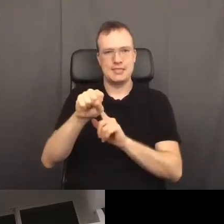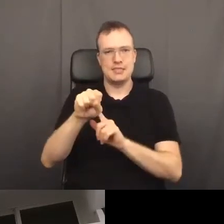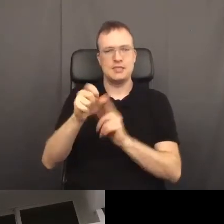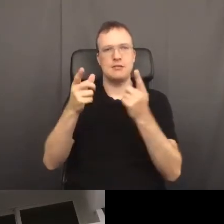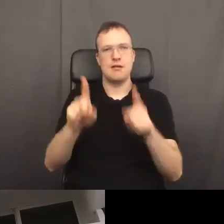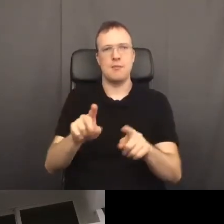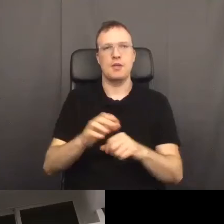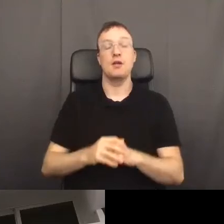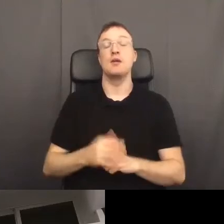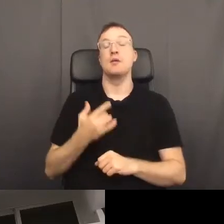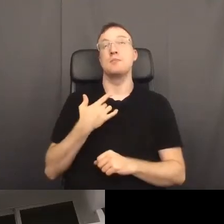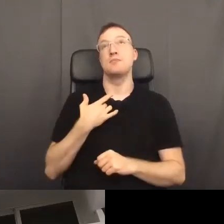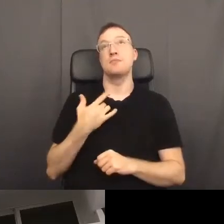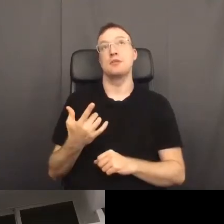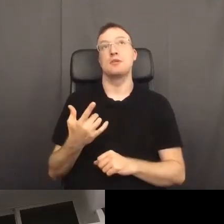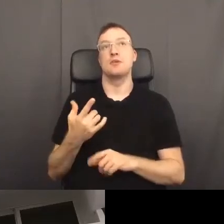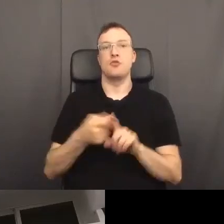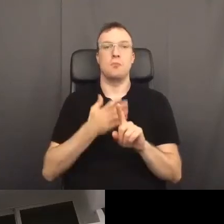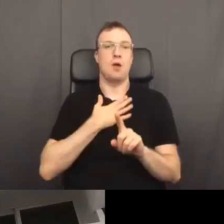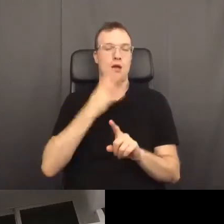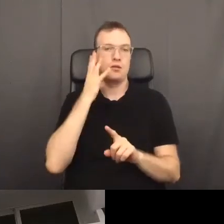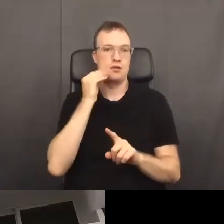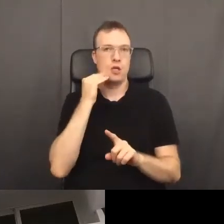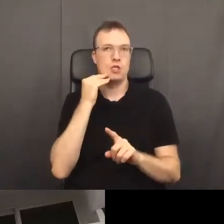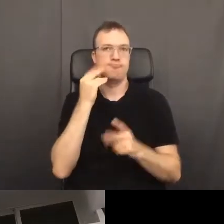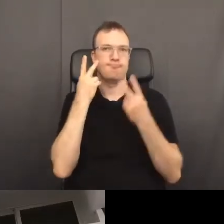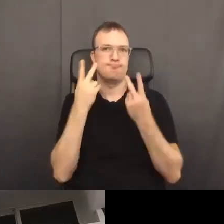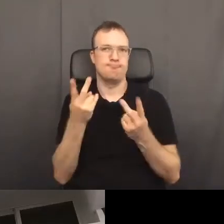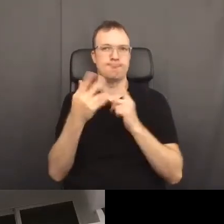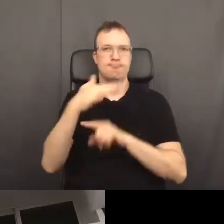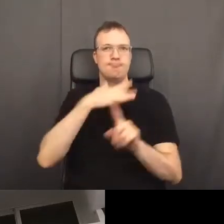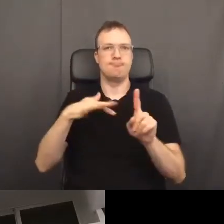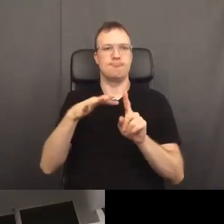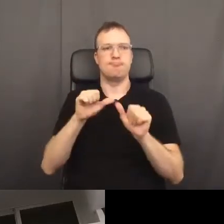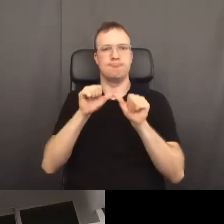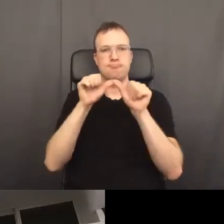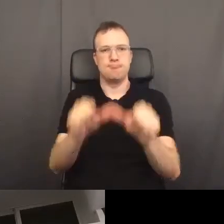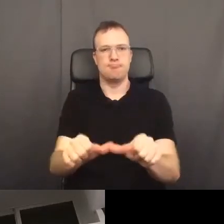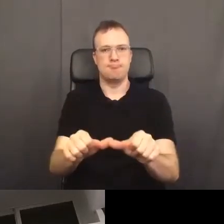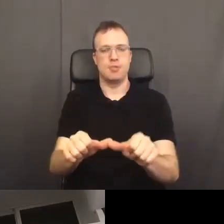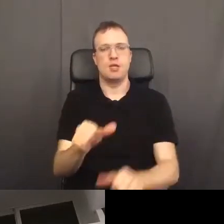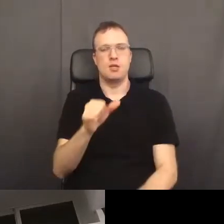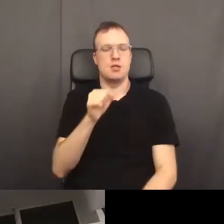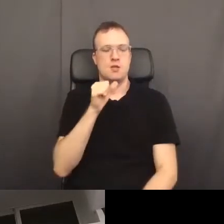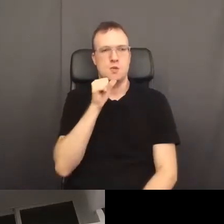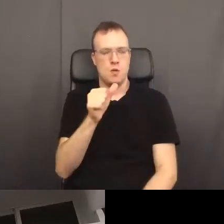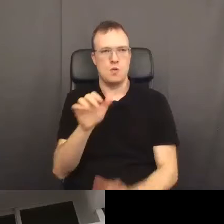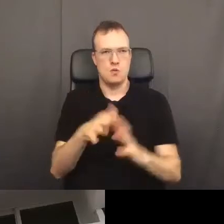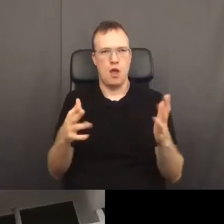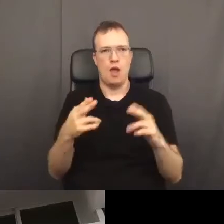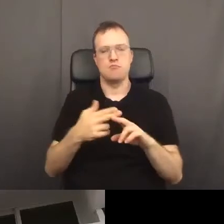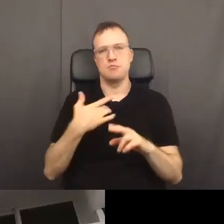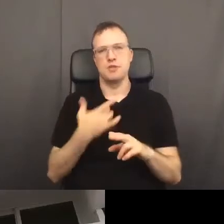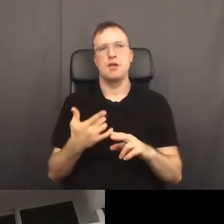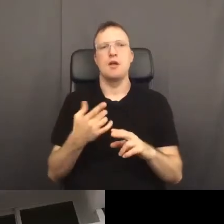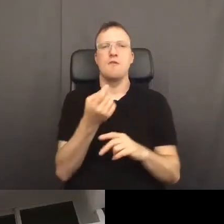Normally it doesn't, from what I've seen, it isn't as permanent. Of course, a few of the people I've seen with it